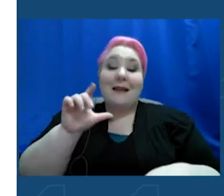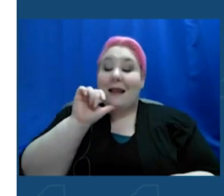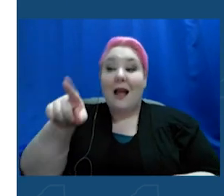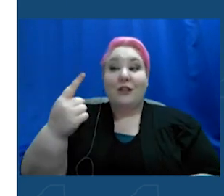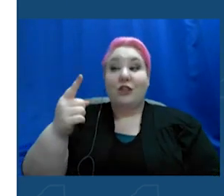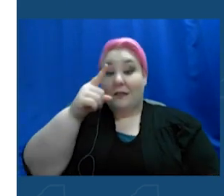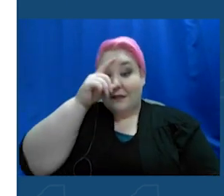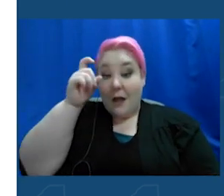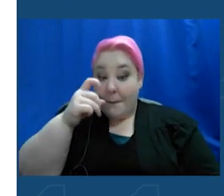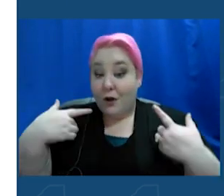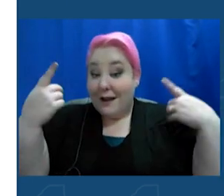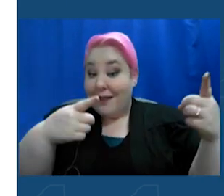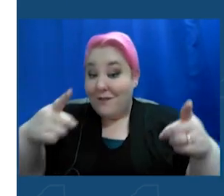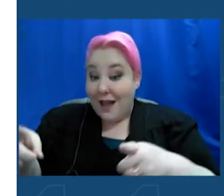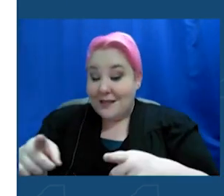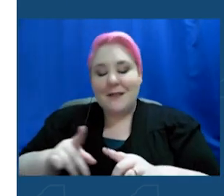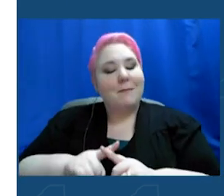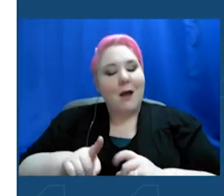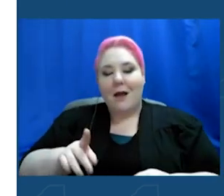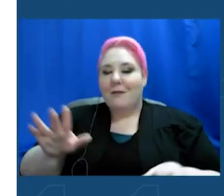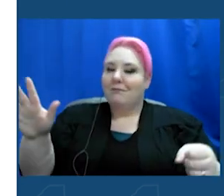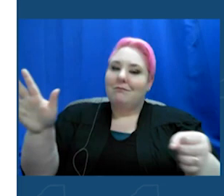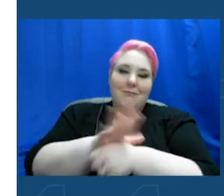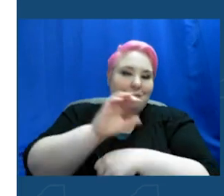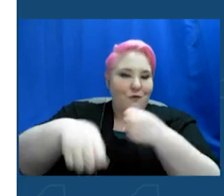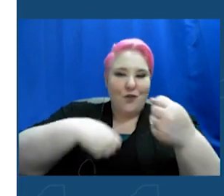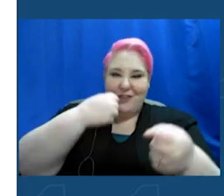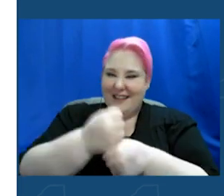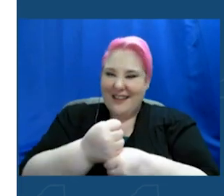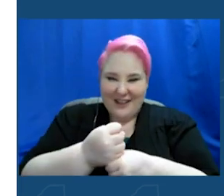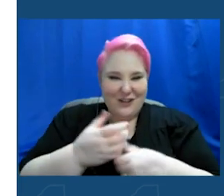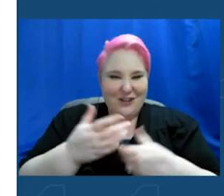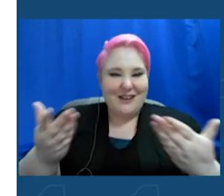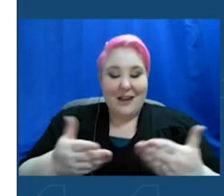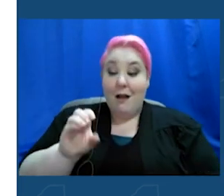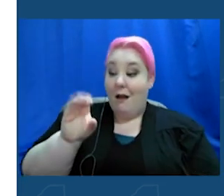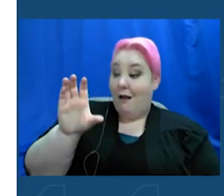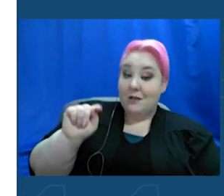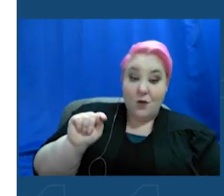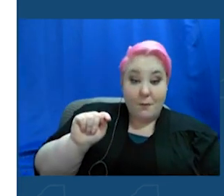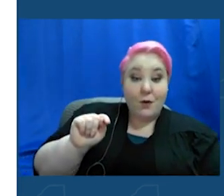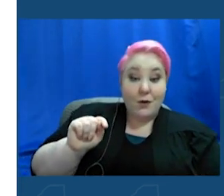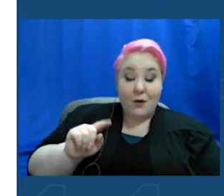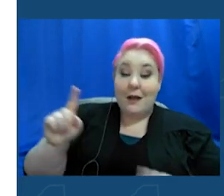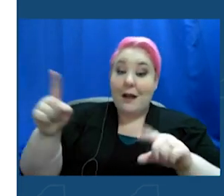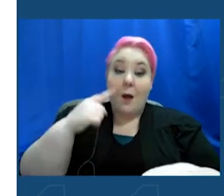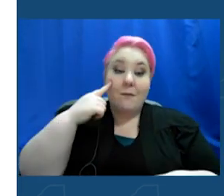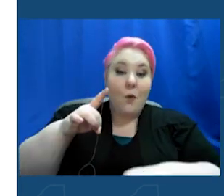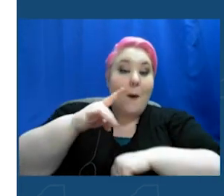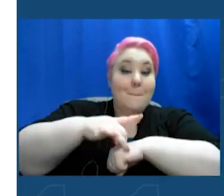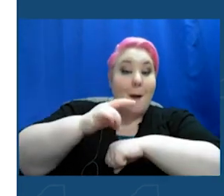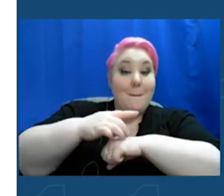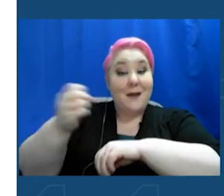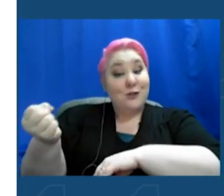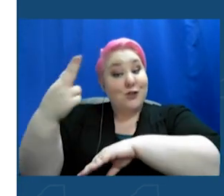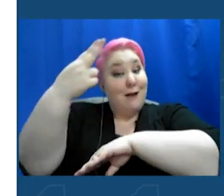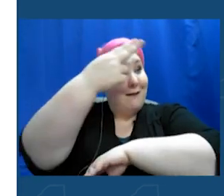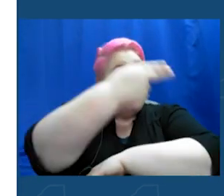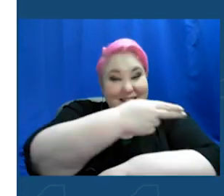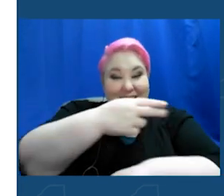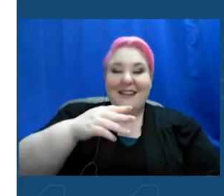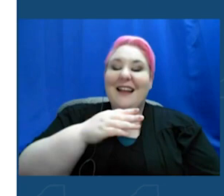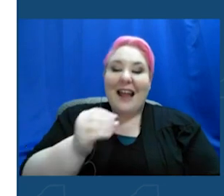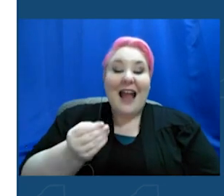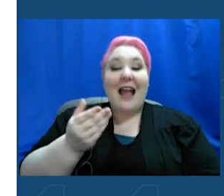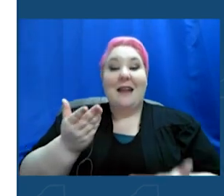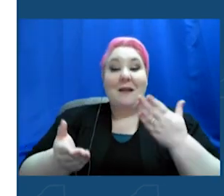an all-year event here. Come October, come for pumpkin chunkin' and push your way through